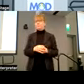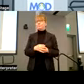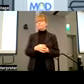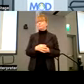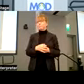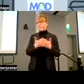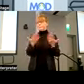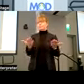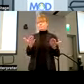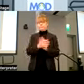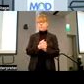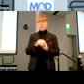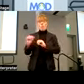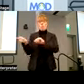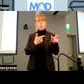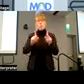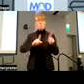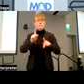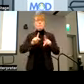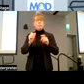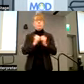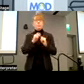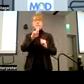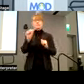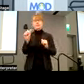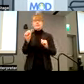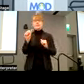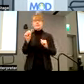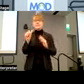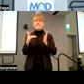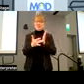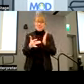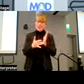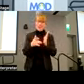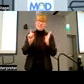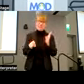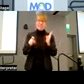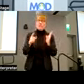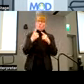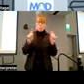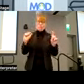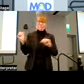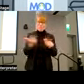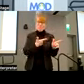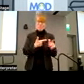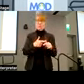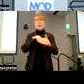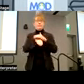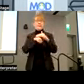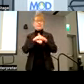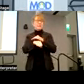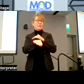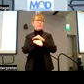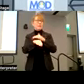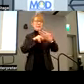yeah, all people with disabilities, technology needs to work for everyone. And accessibility impacts people who can't